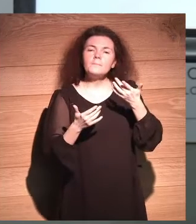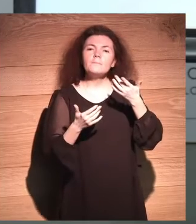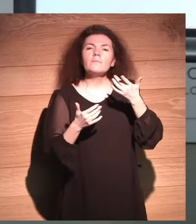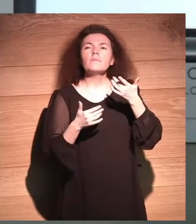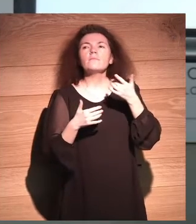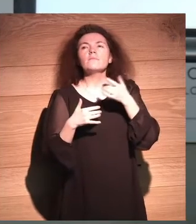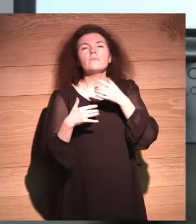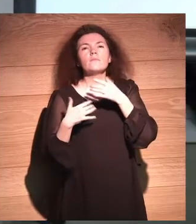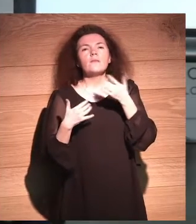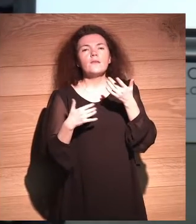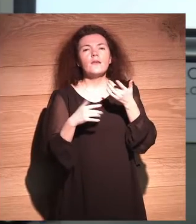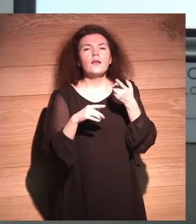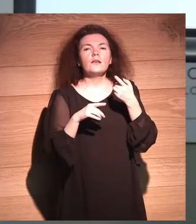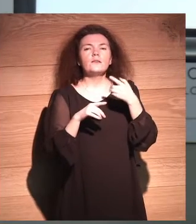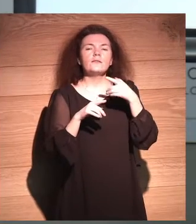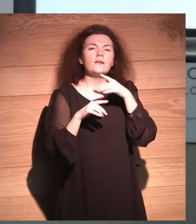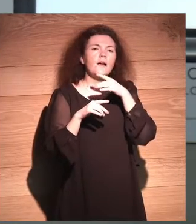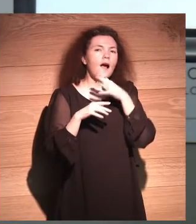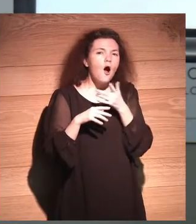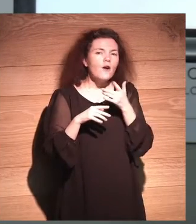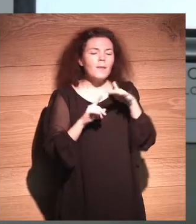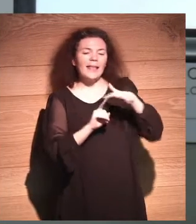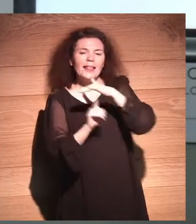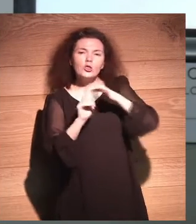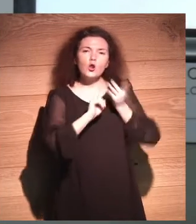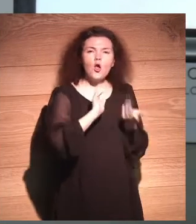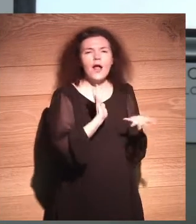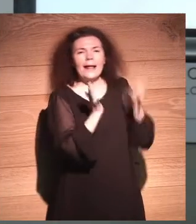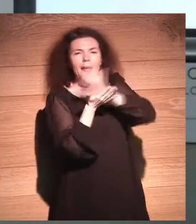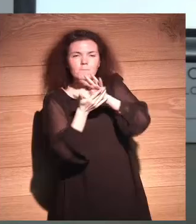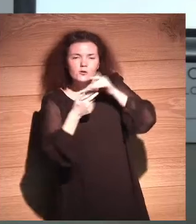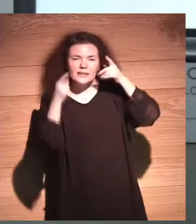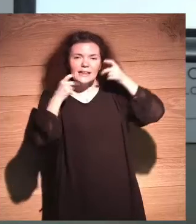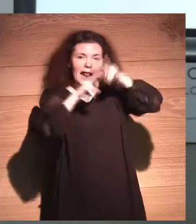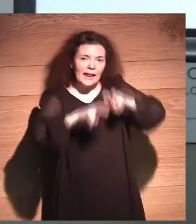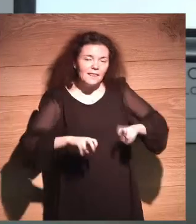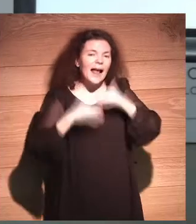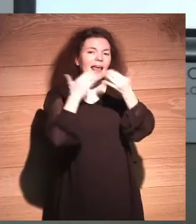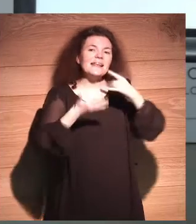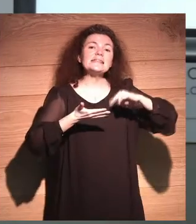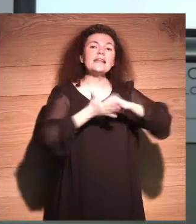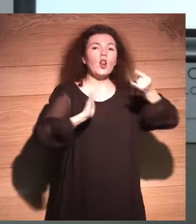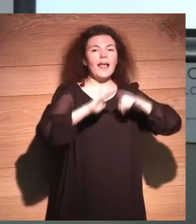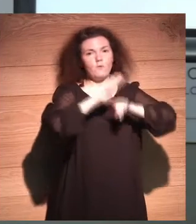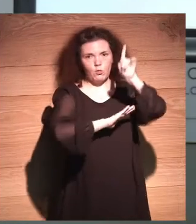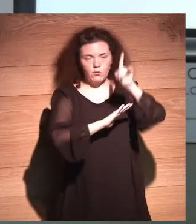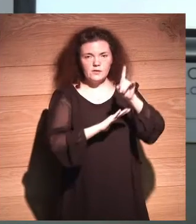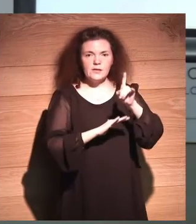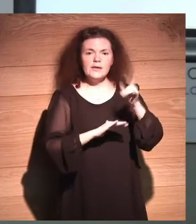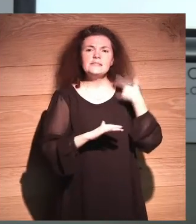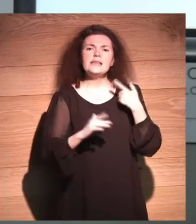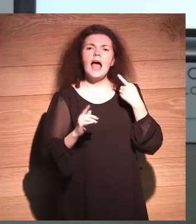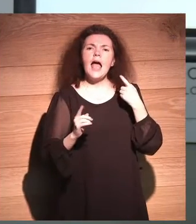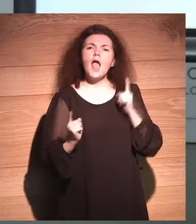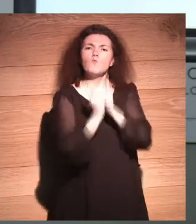we try to analyze the changes that we are living in our environment thanks to the technological